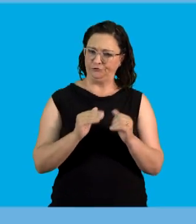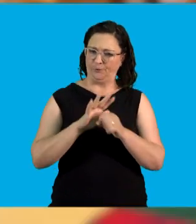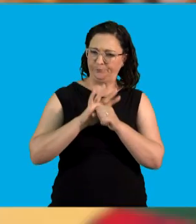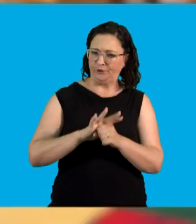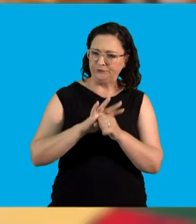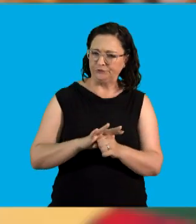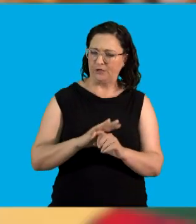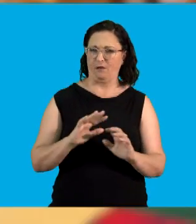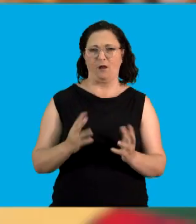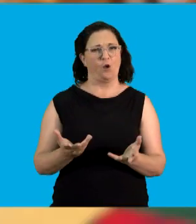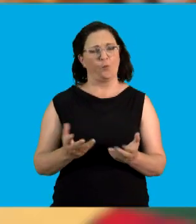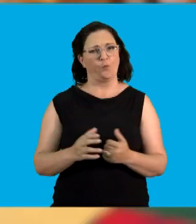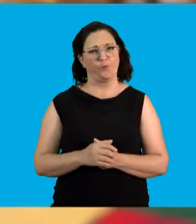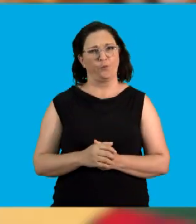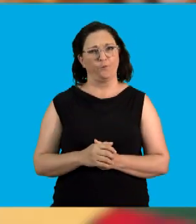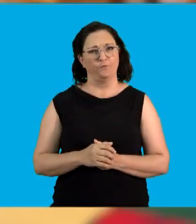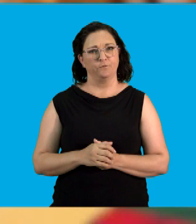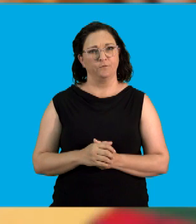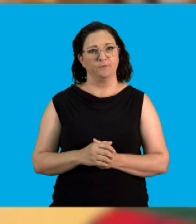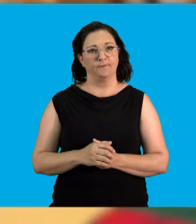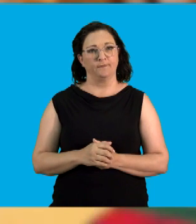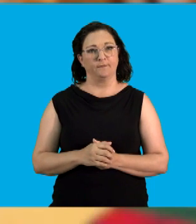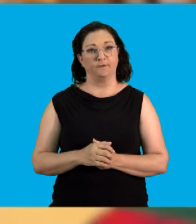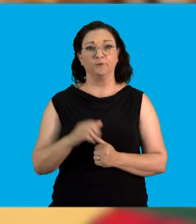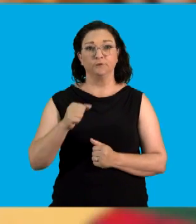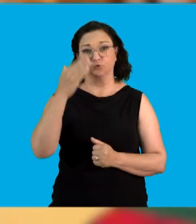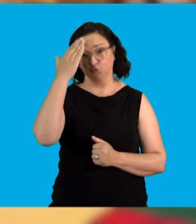about. We've seen how the pressure can be